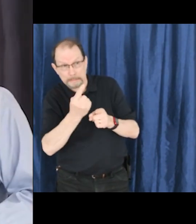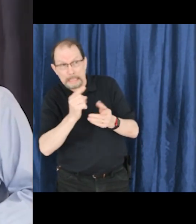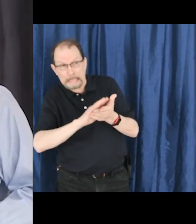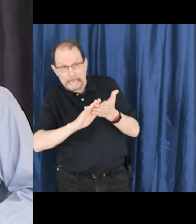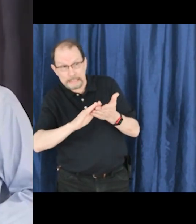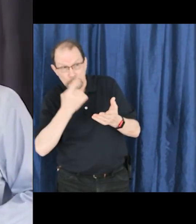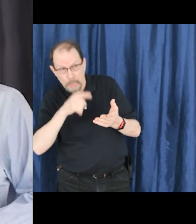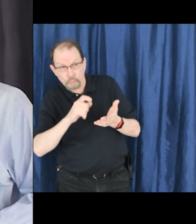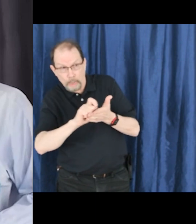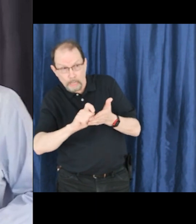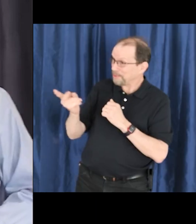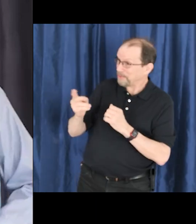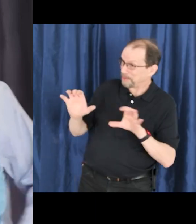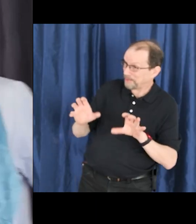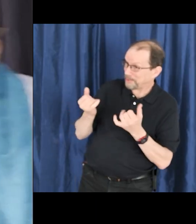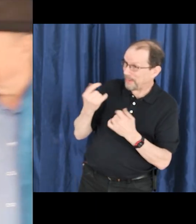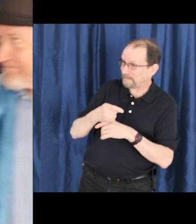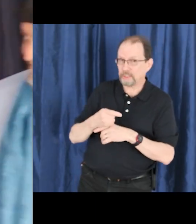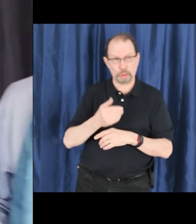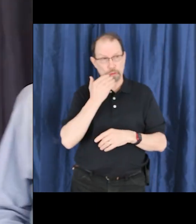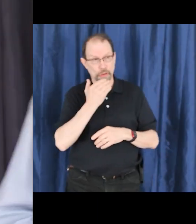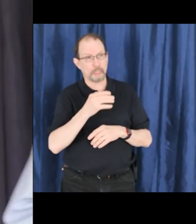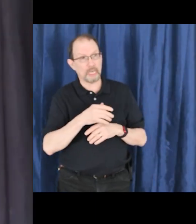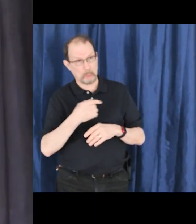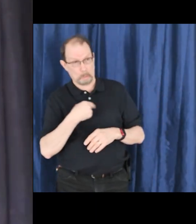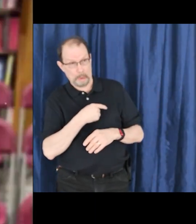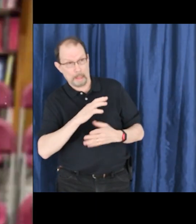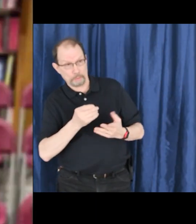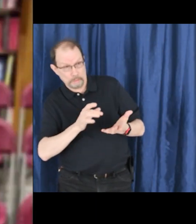so much And good luck with the next one Absolutely Thank you